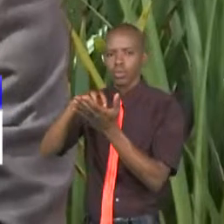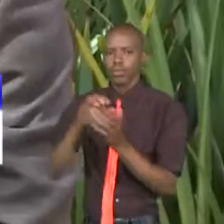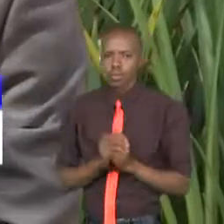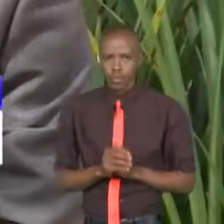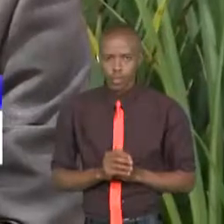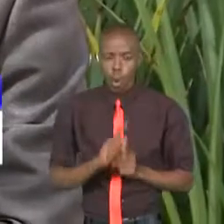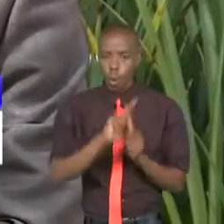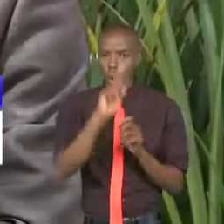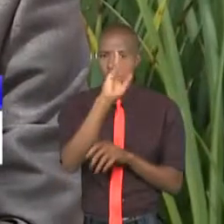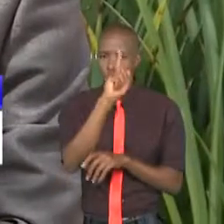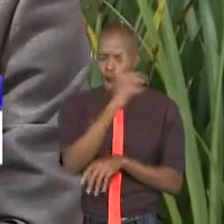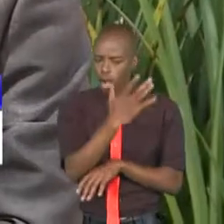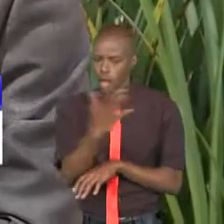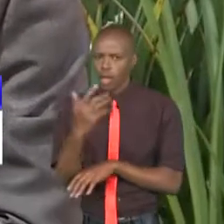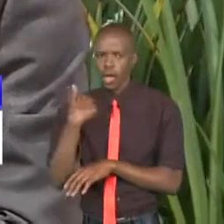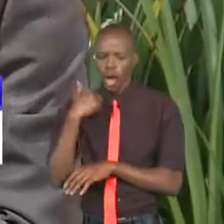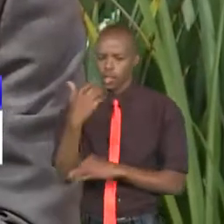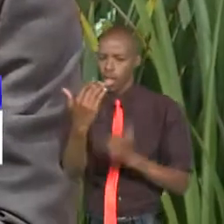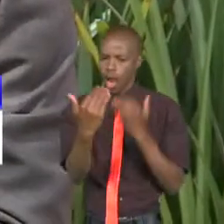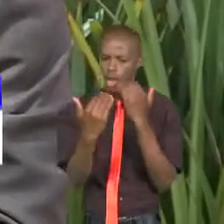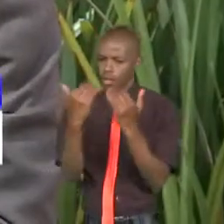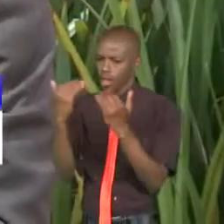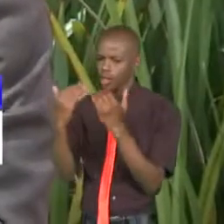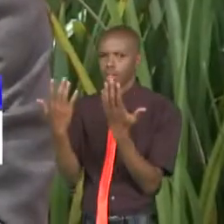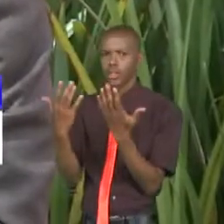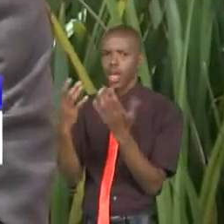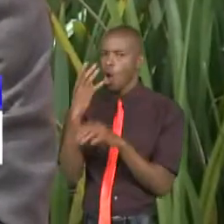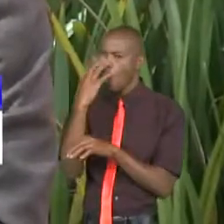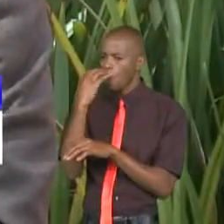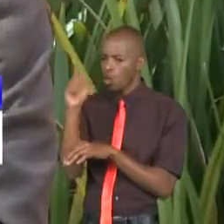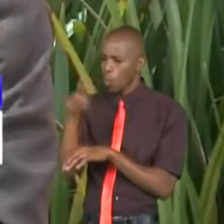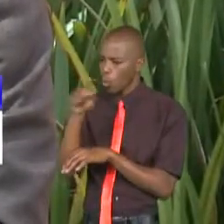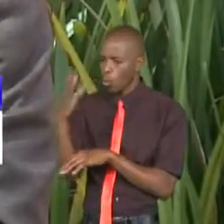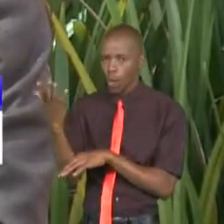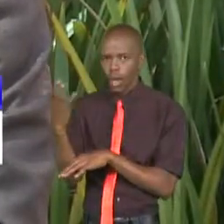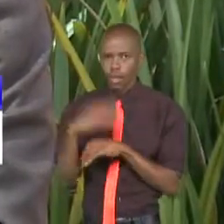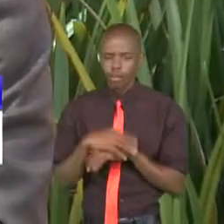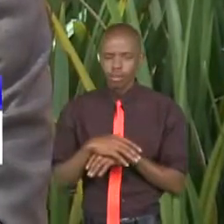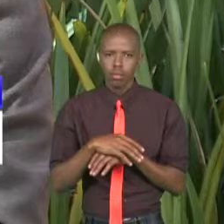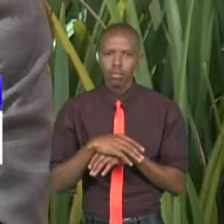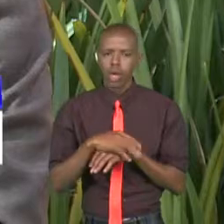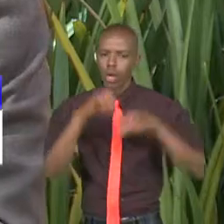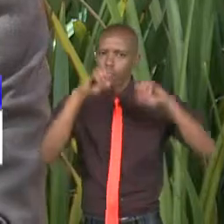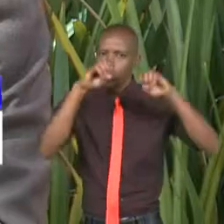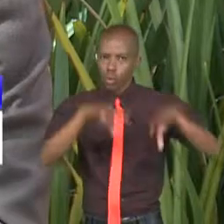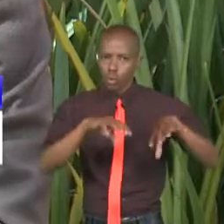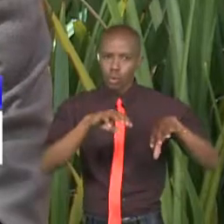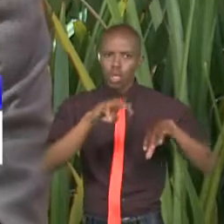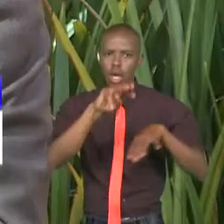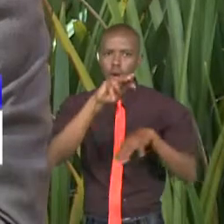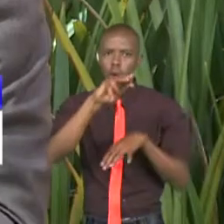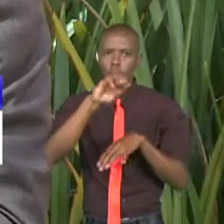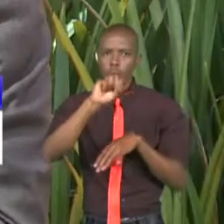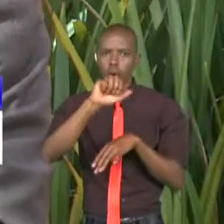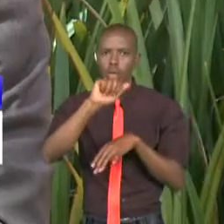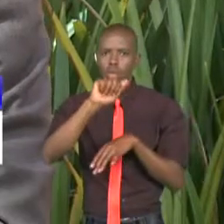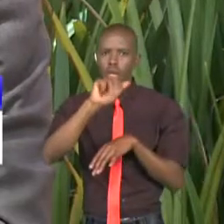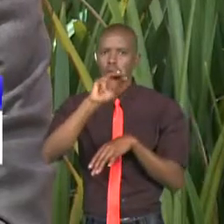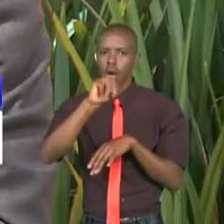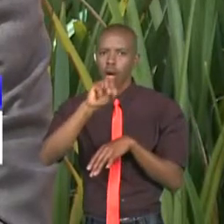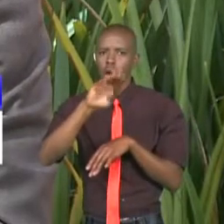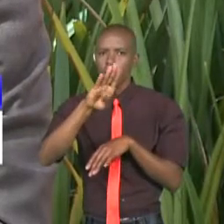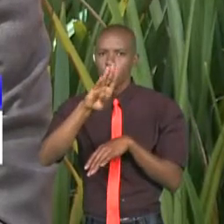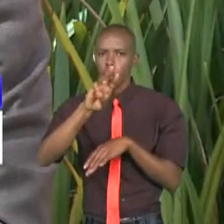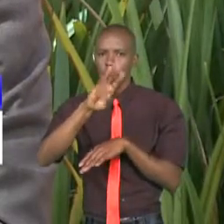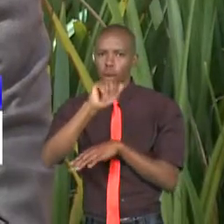One of the things that we should be asking ourselves is, where did ODM go wrong to be able to lose the Msambweni parliamentary seat? Because as you rightfully